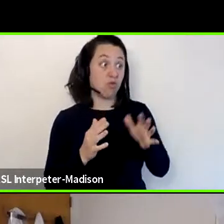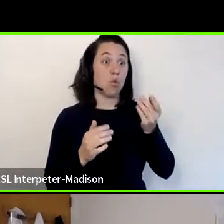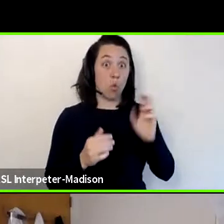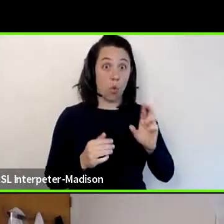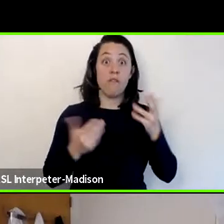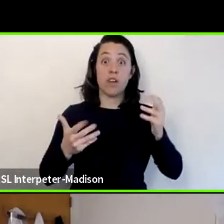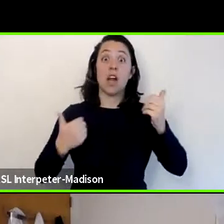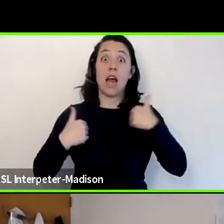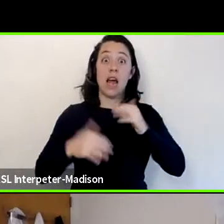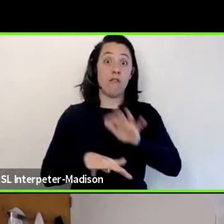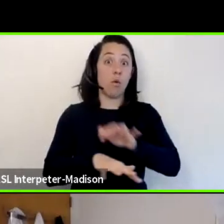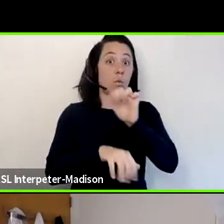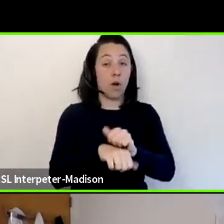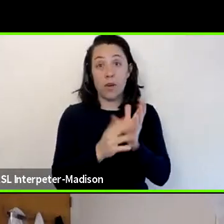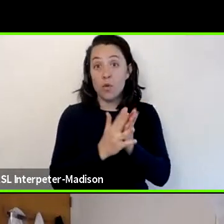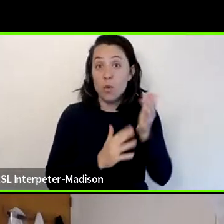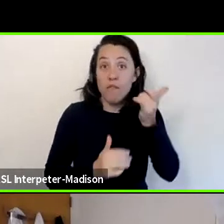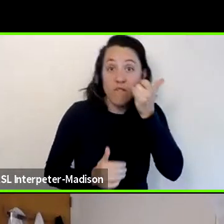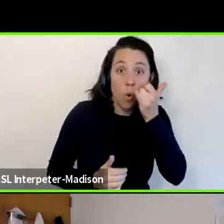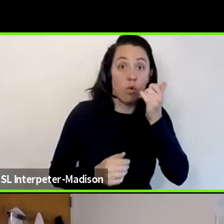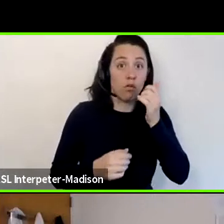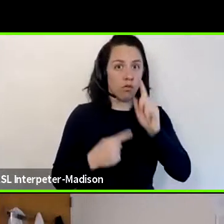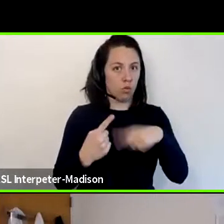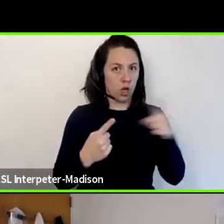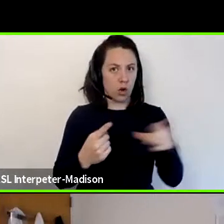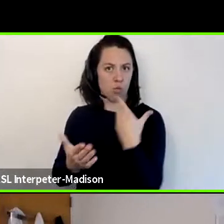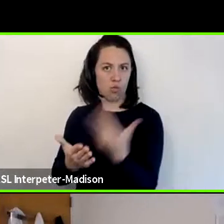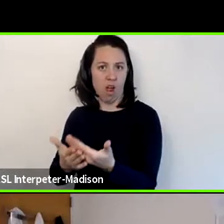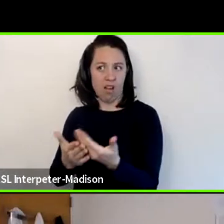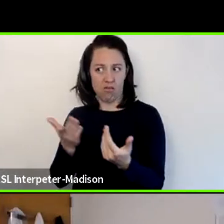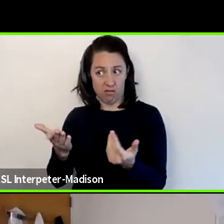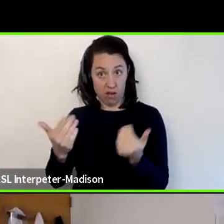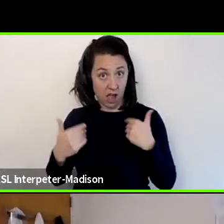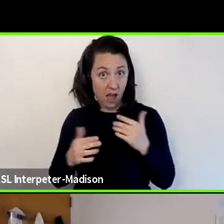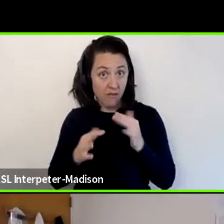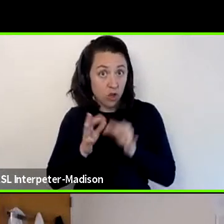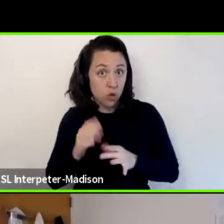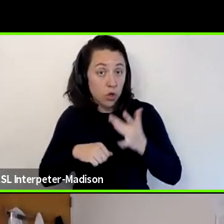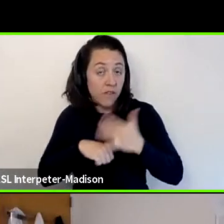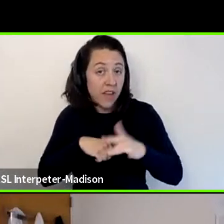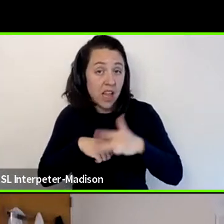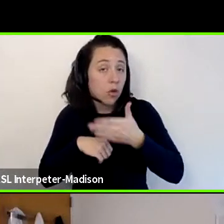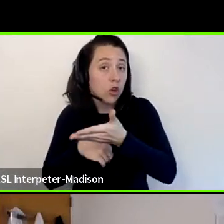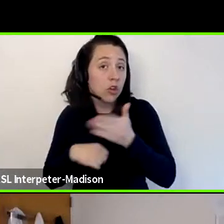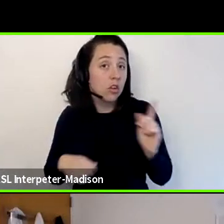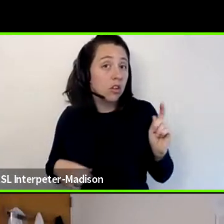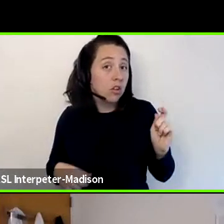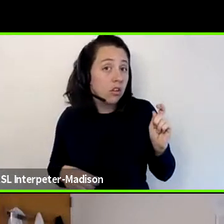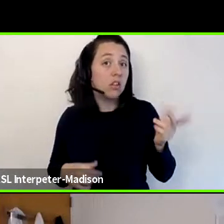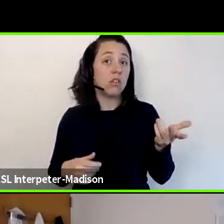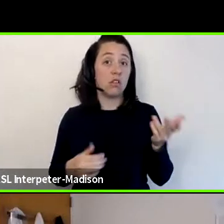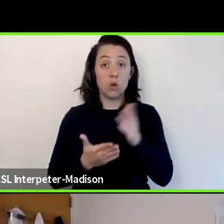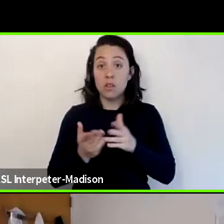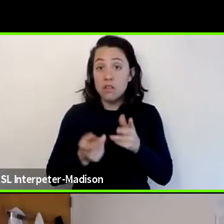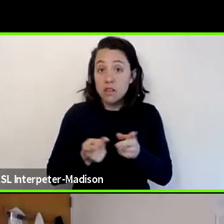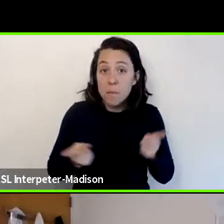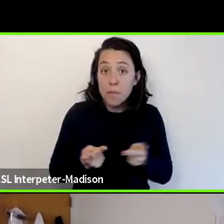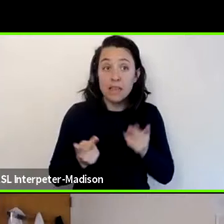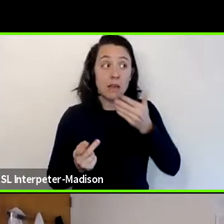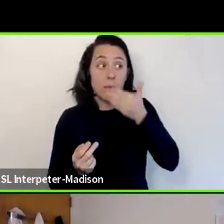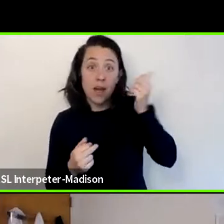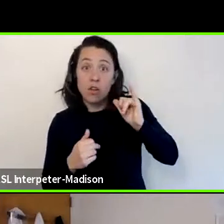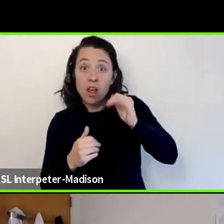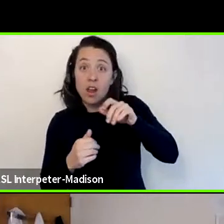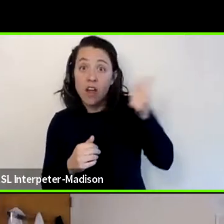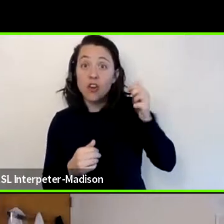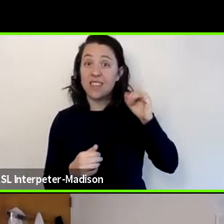there actually interpreters available at some of these sites who can assist? Are some sites better than other if you need that type of